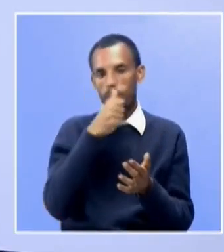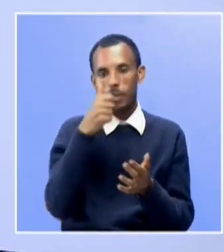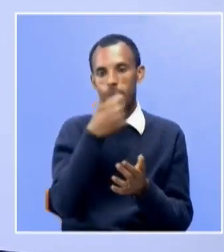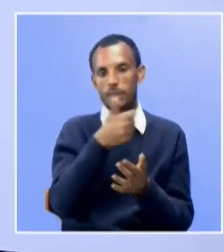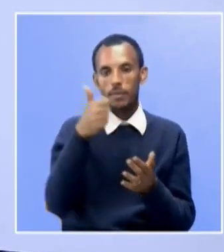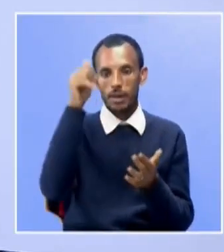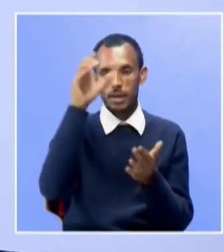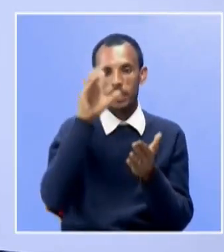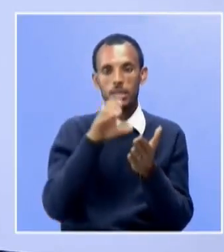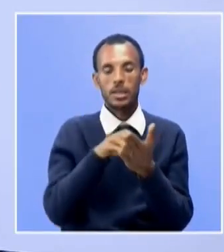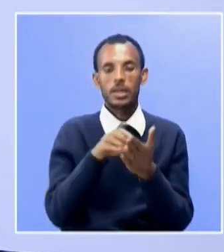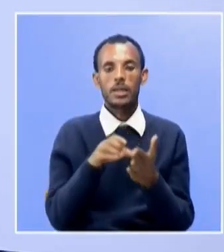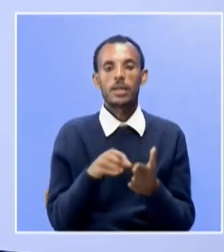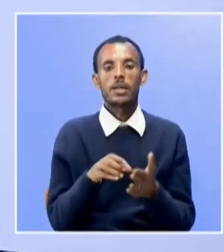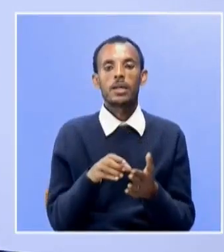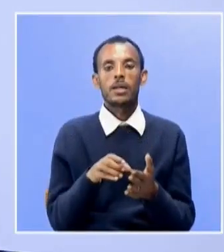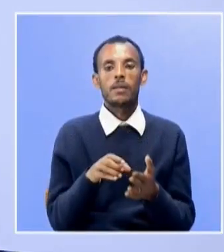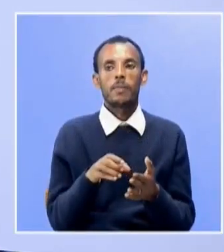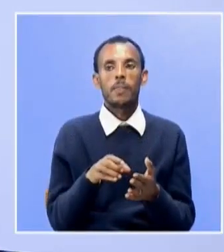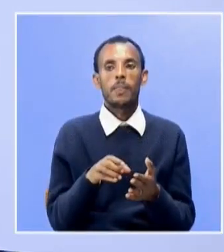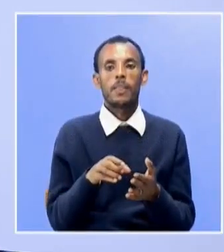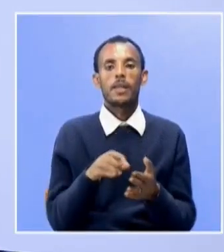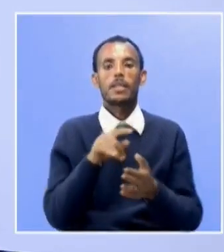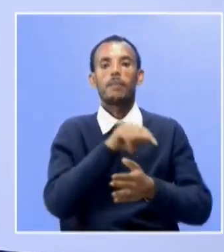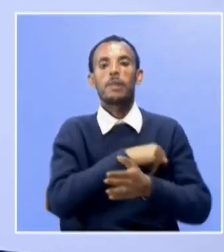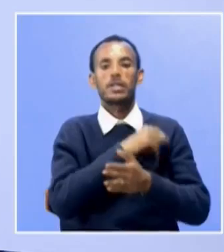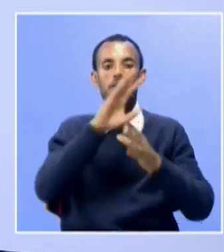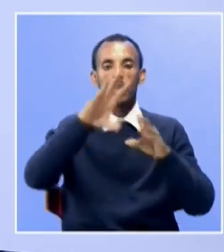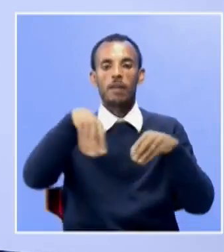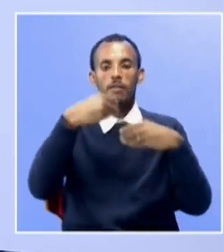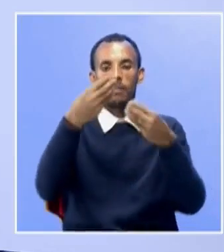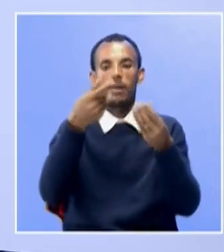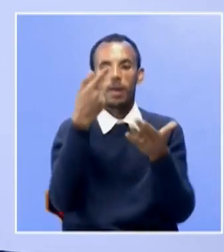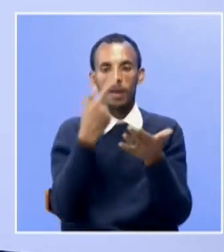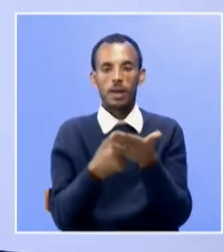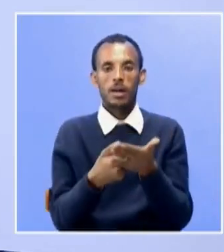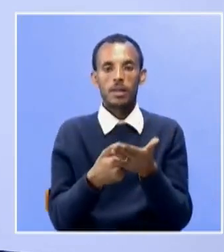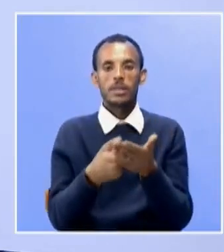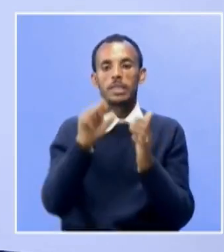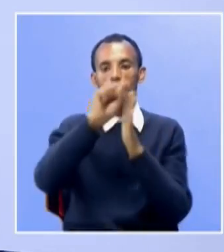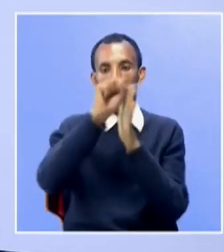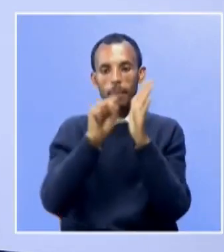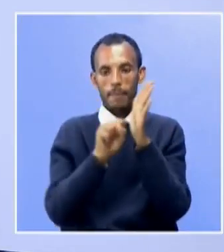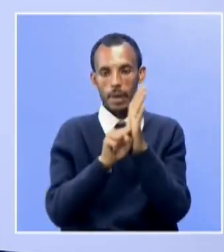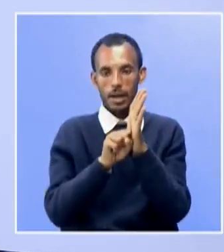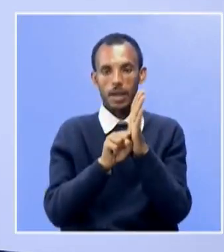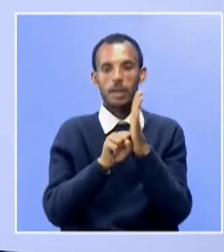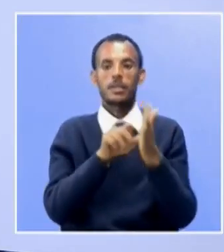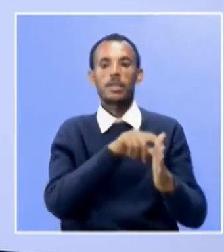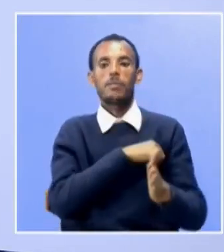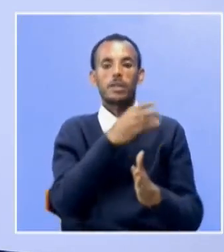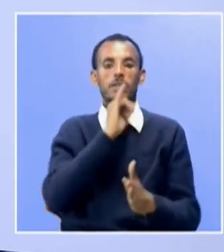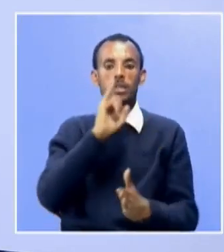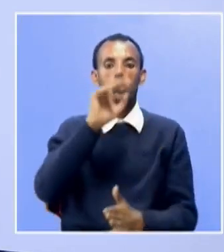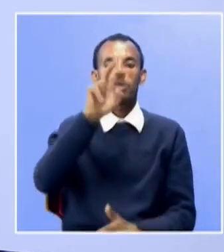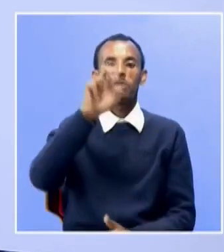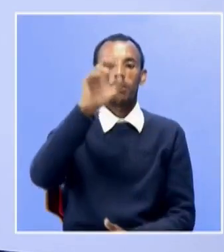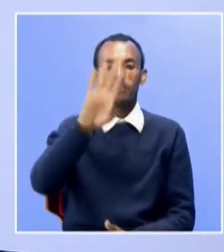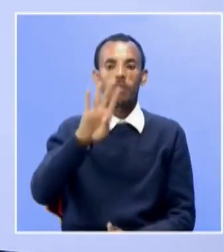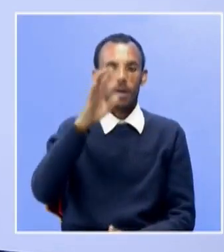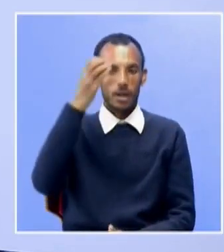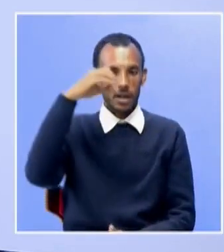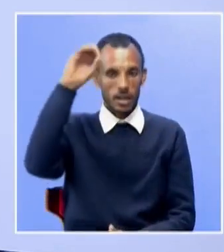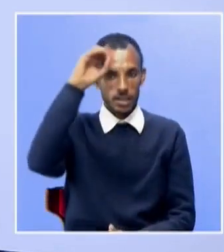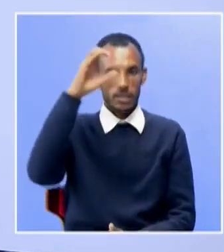Ababa city. The temperature is given to be here. For September, the temperature is 24 degrees